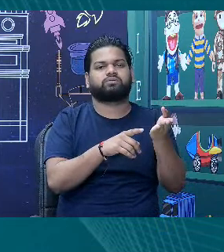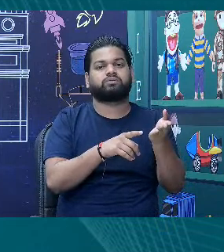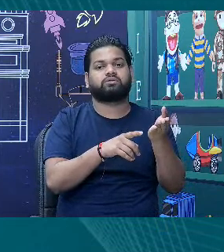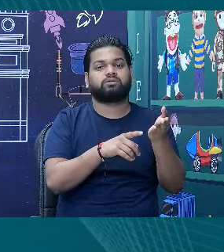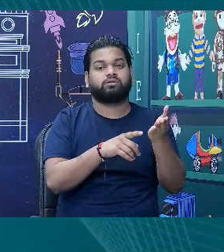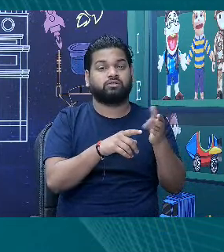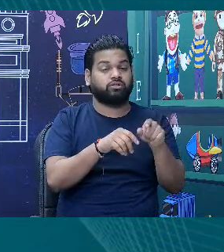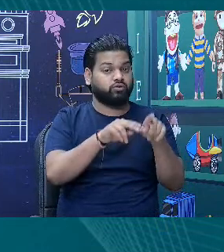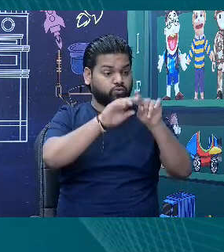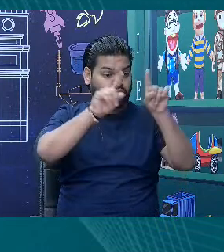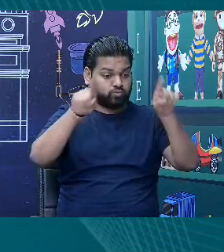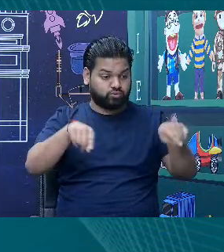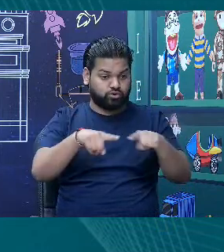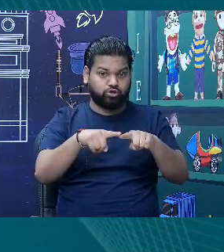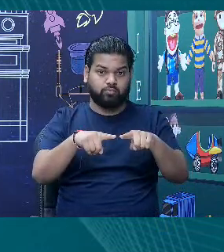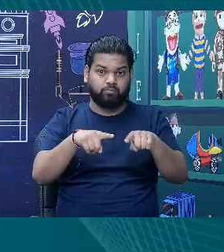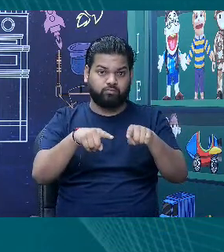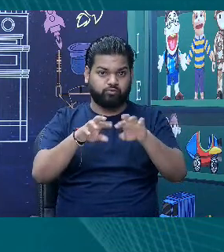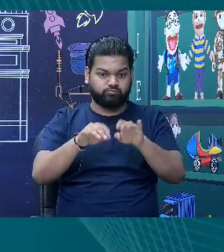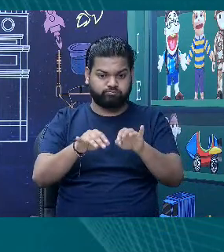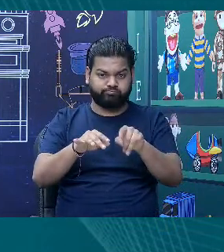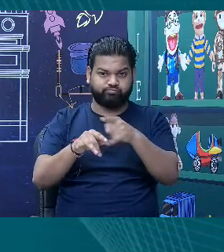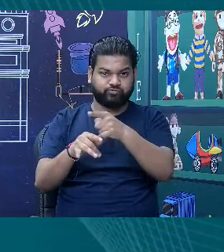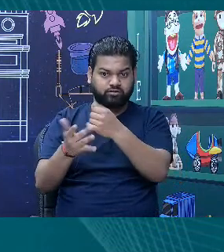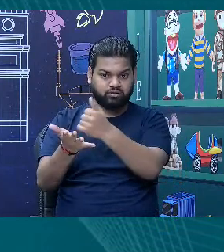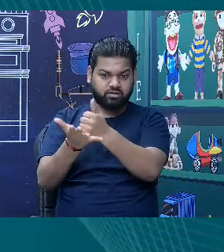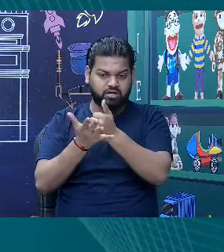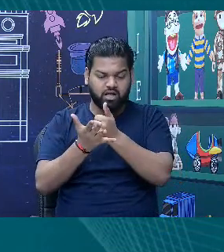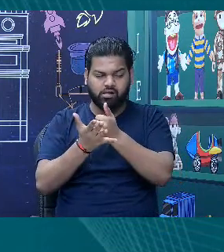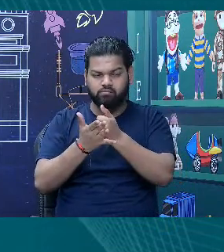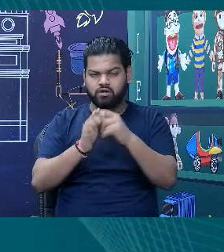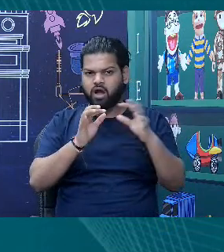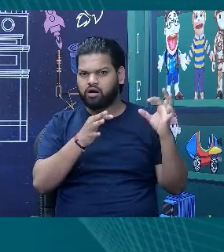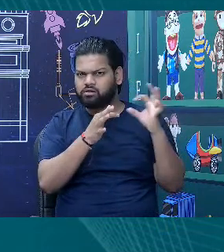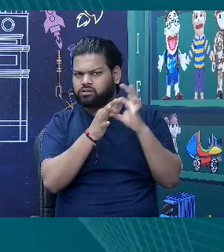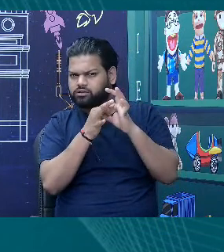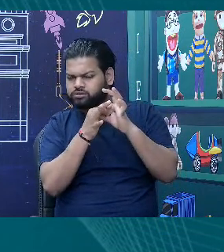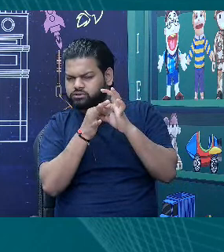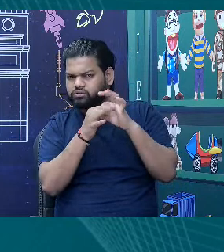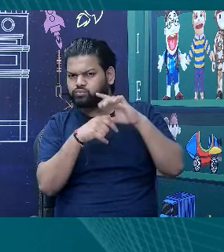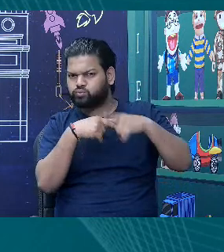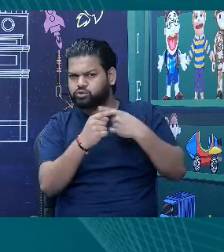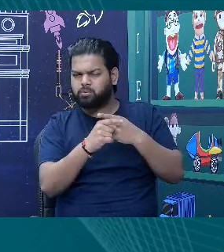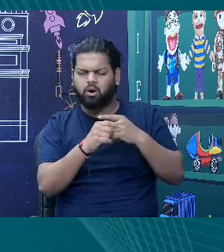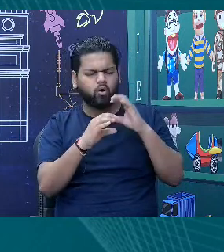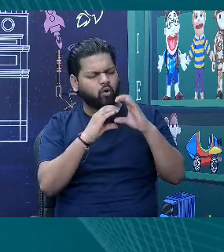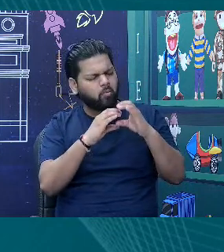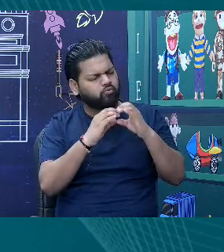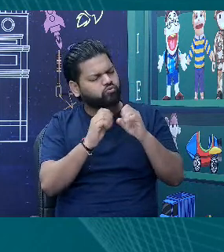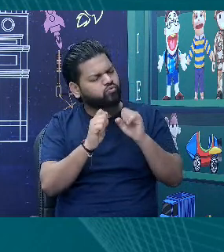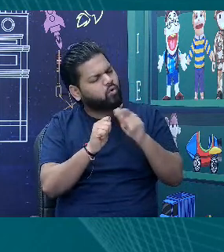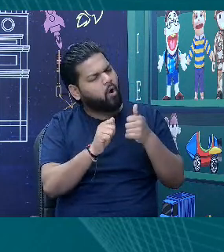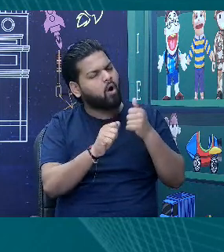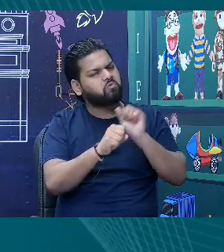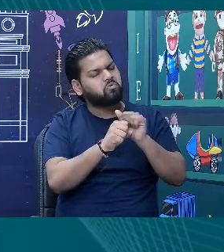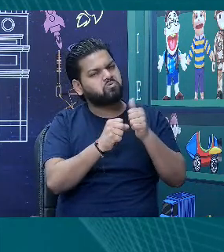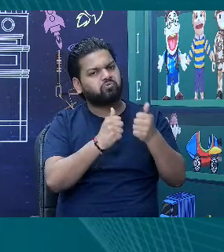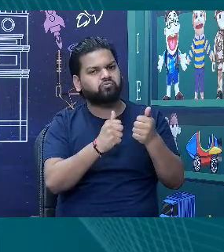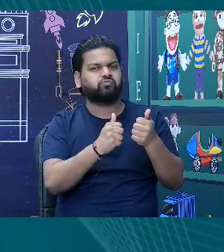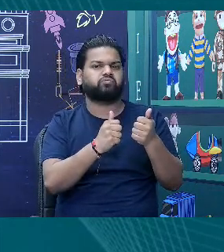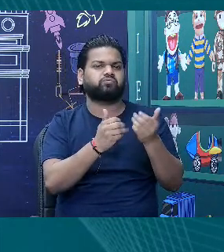him you know, communicate with people, say his thoughts to people. So that was. So it means the wheelchair